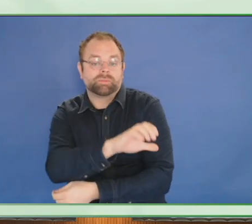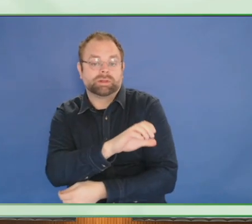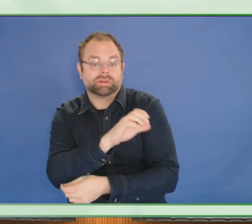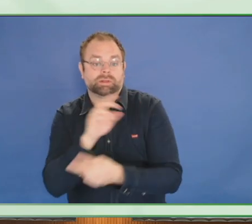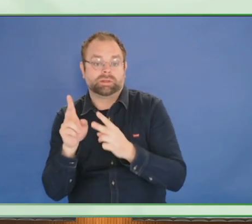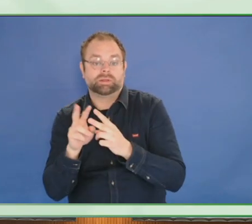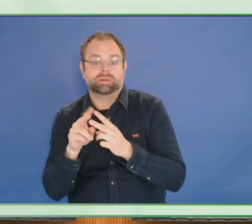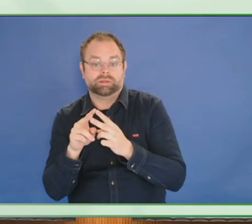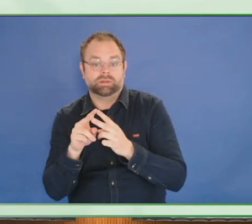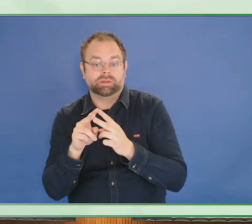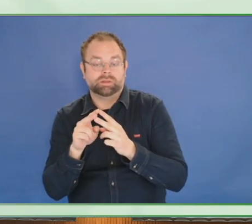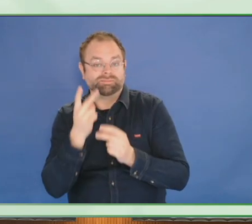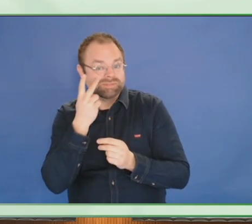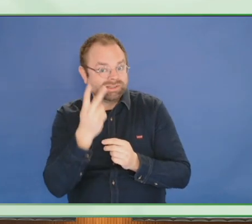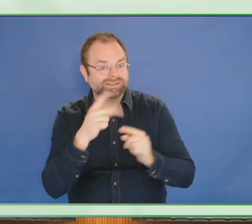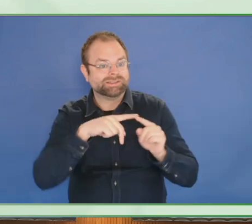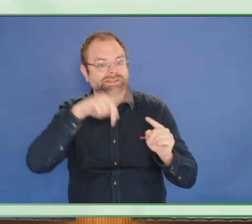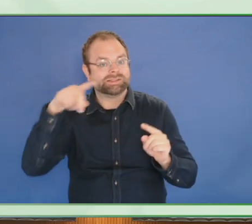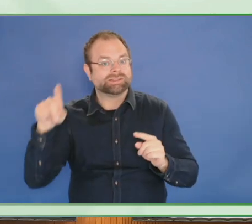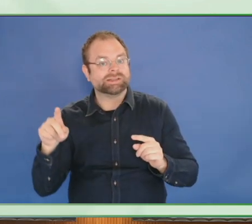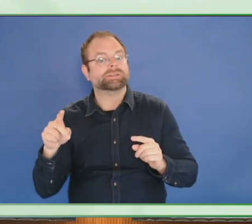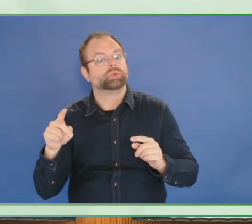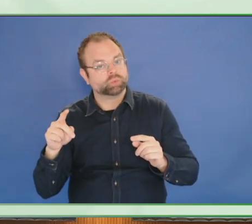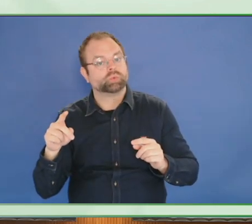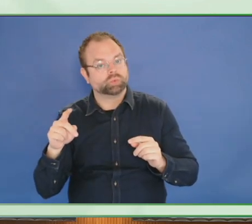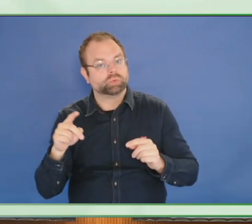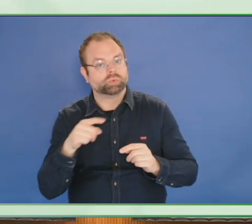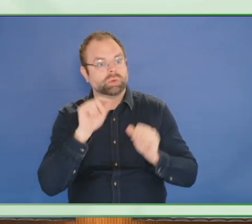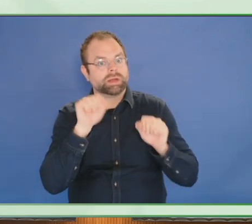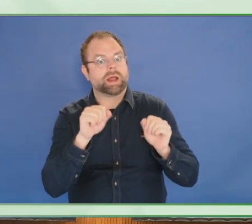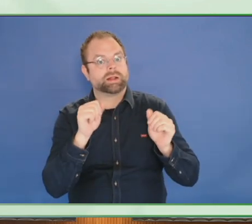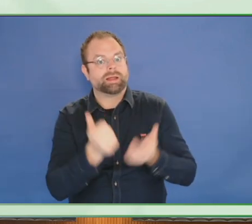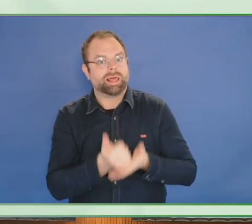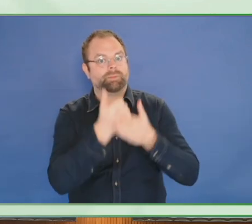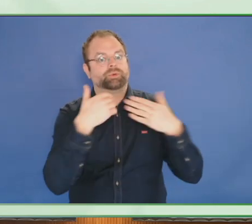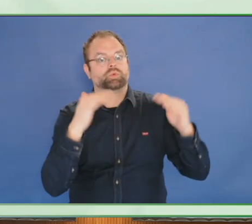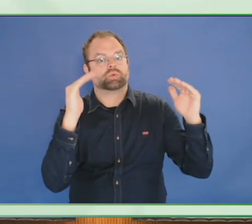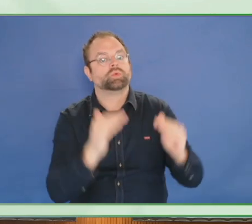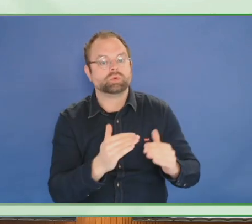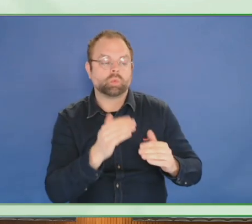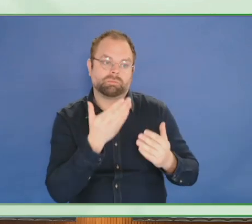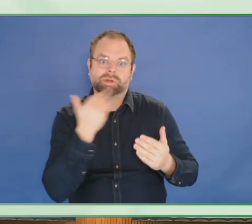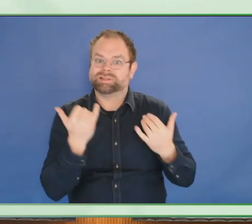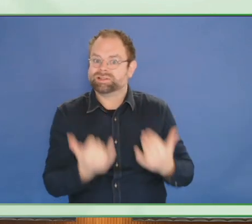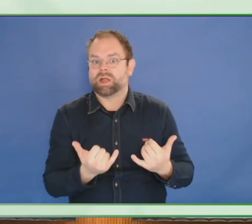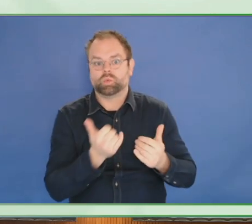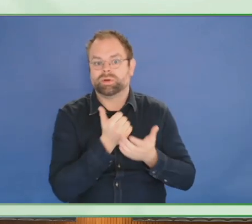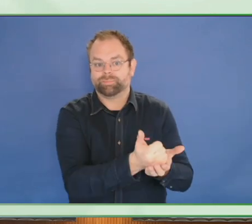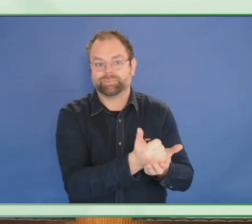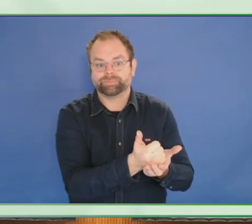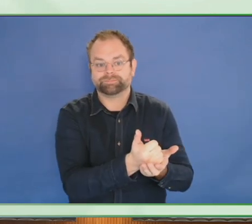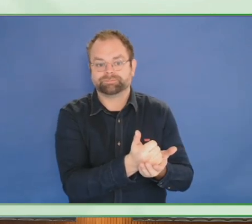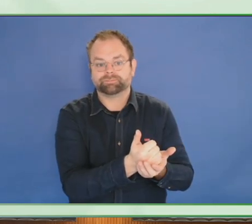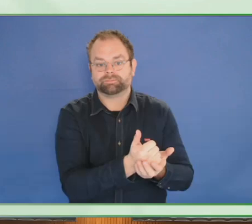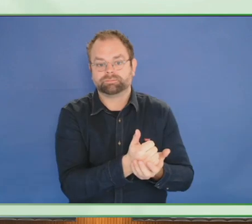QADER, we have a main program, the Economic Empowerment Program. The Economic Empowerment Program goal is